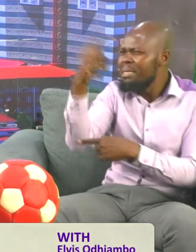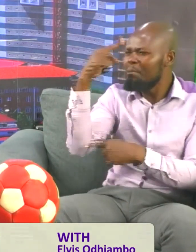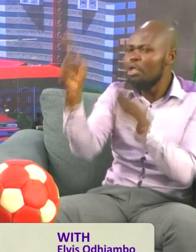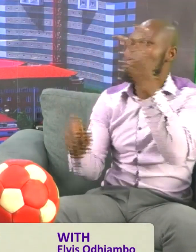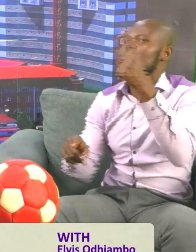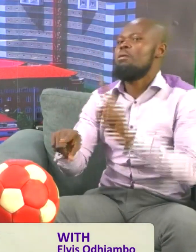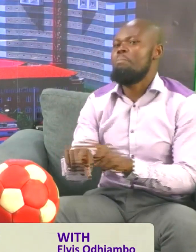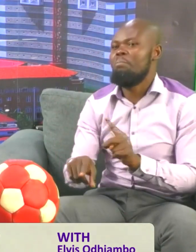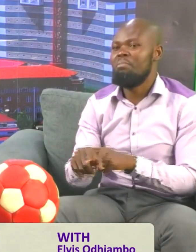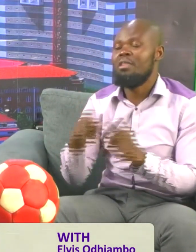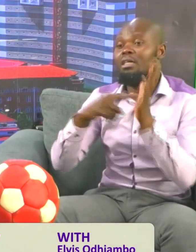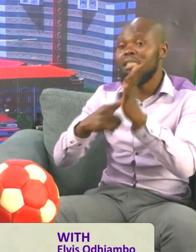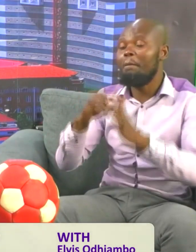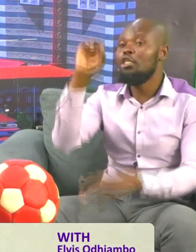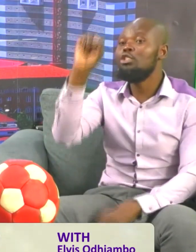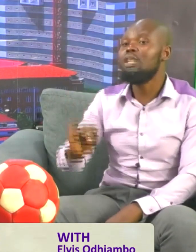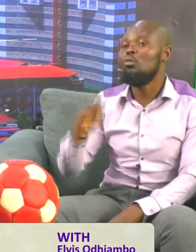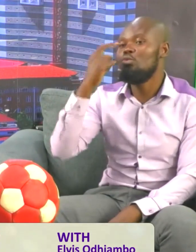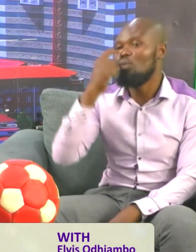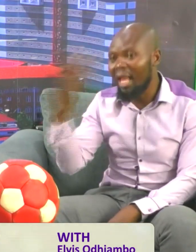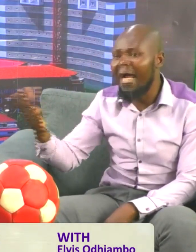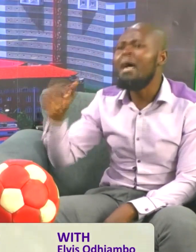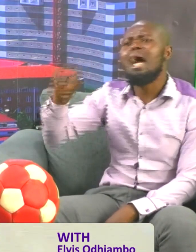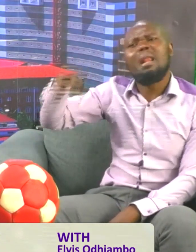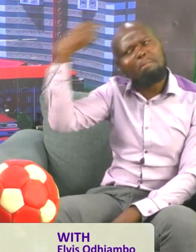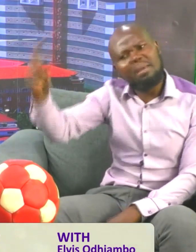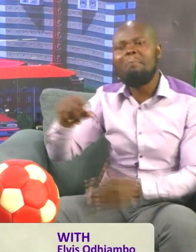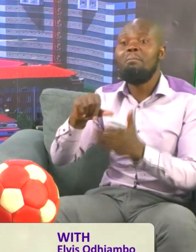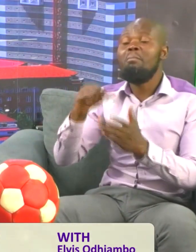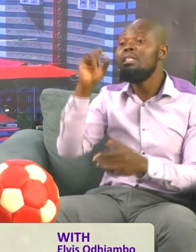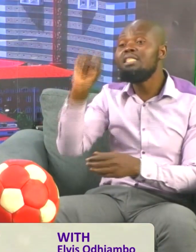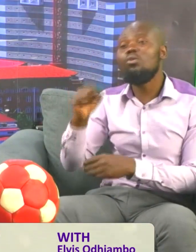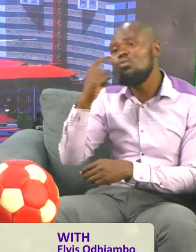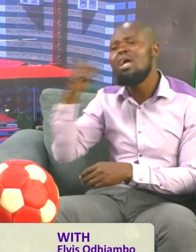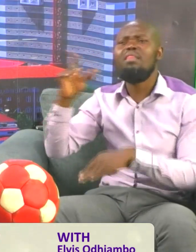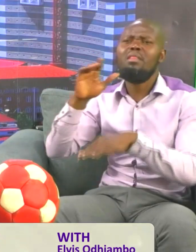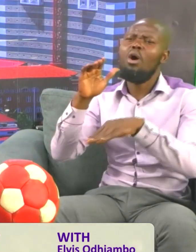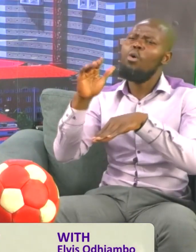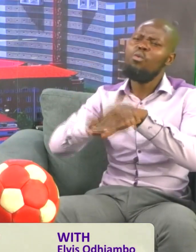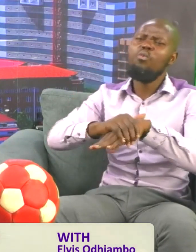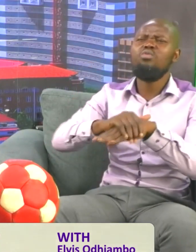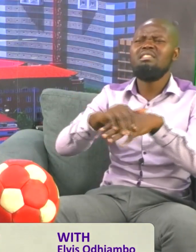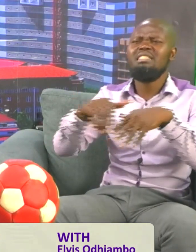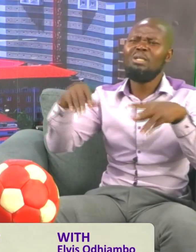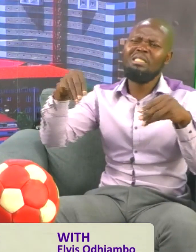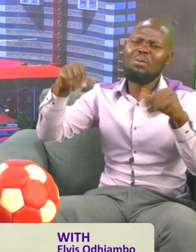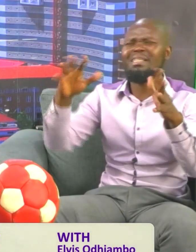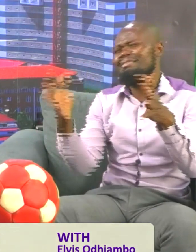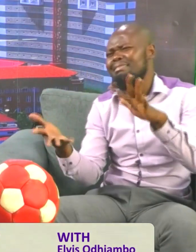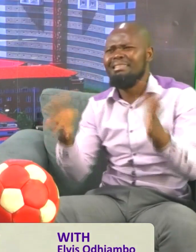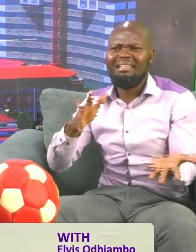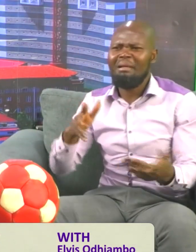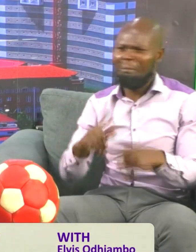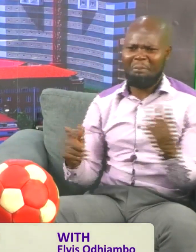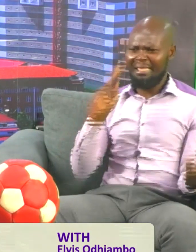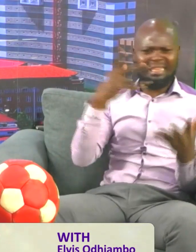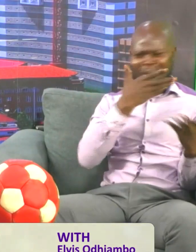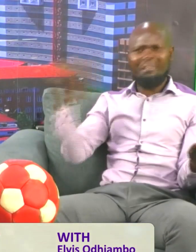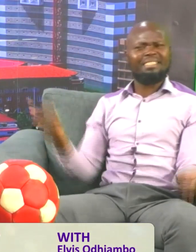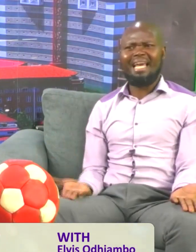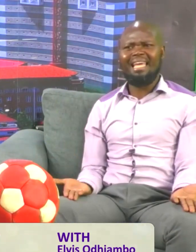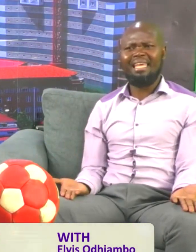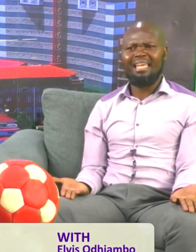and penalties. But then again, it was a major international trophy for Spain after missing out for 11 years. The last time they won a major